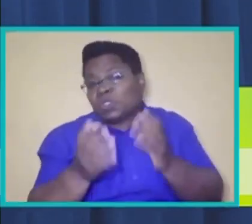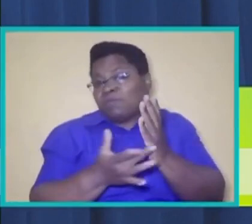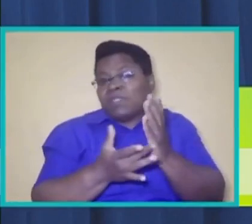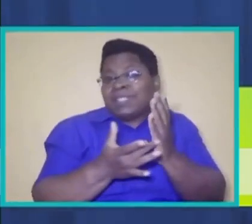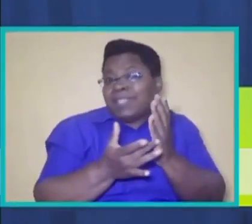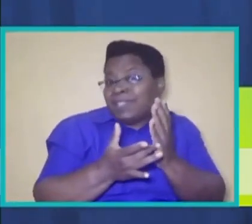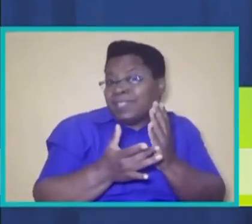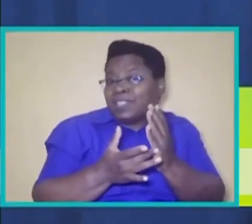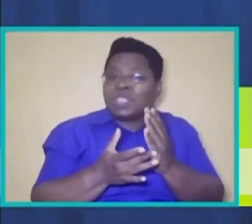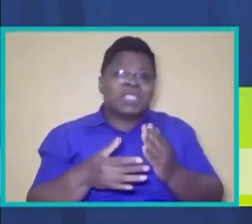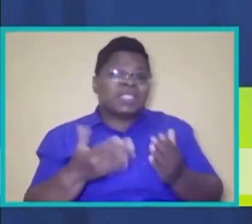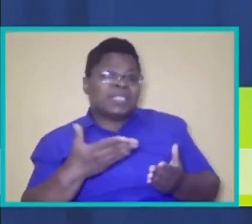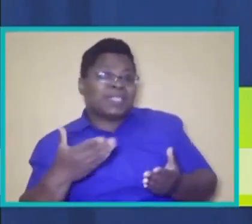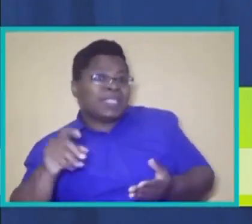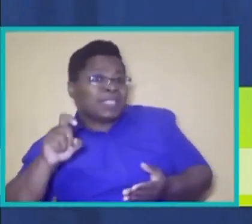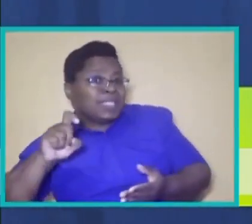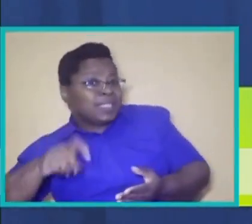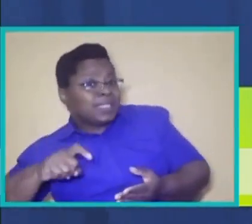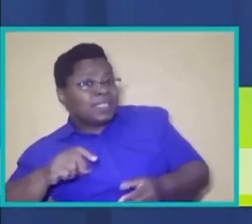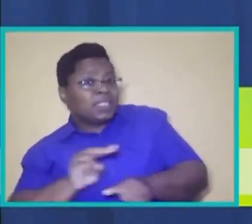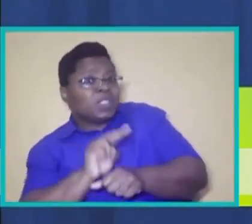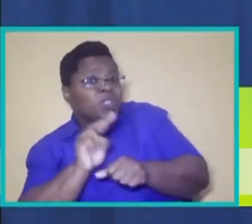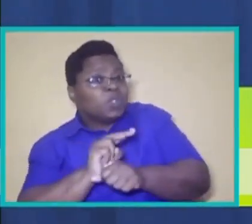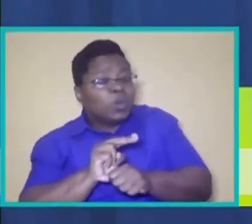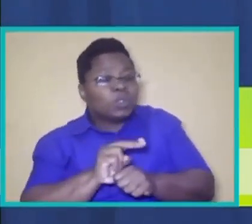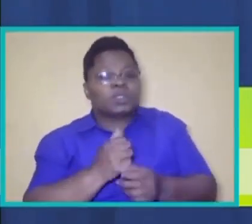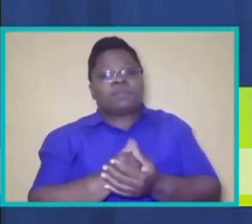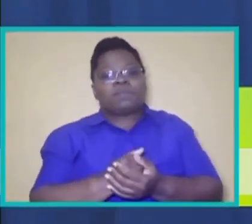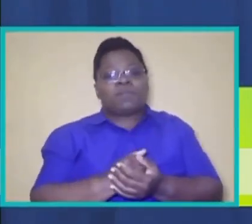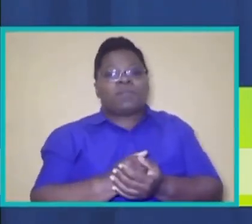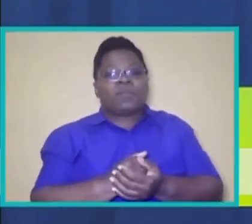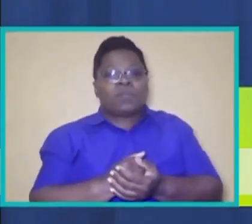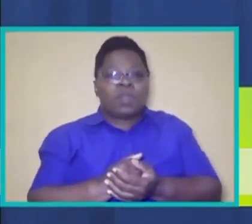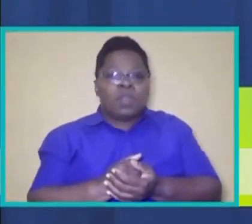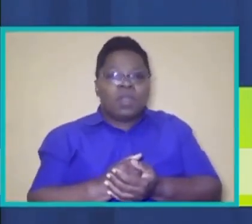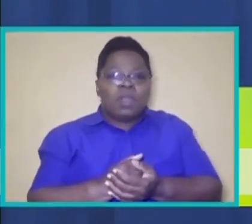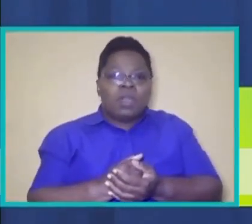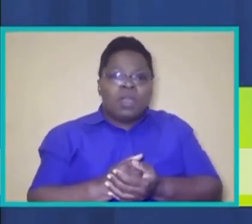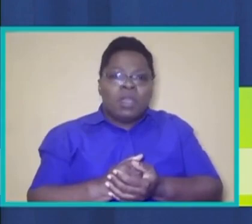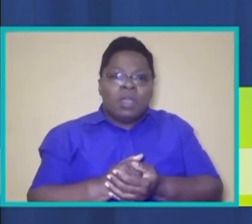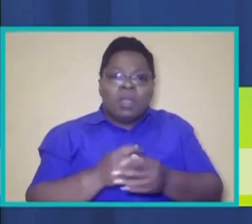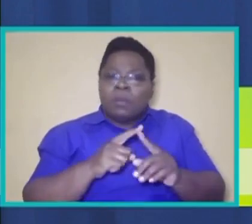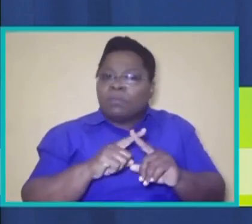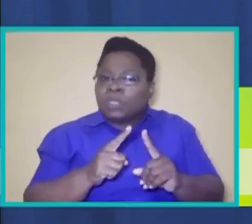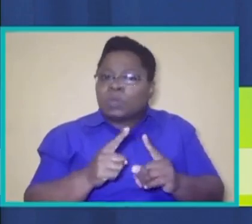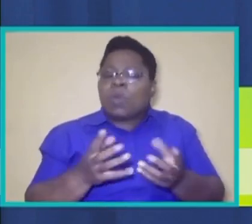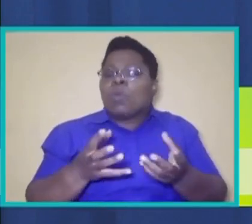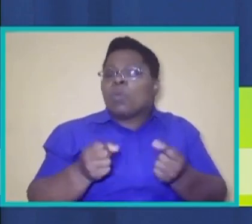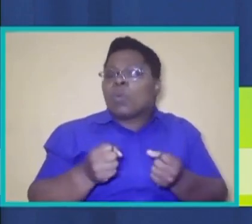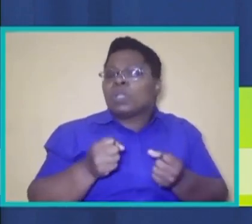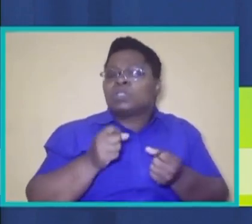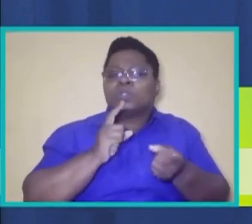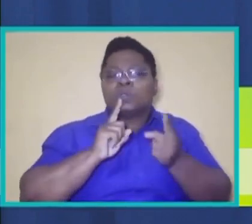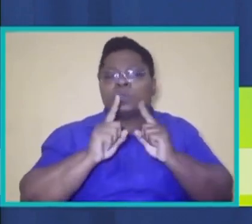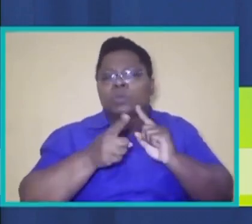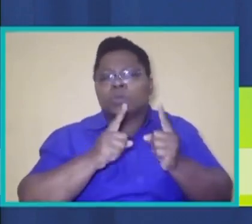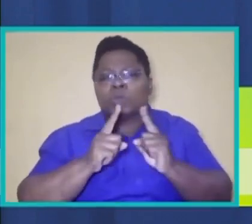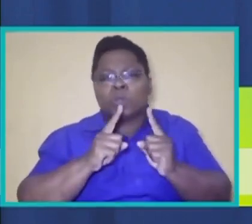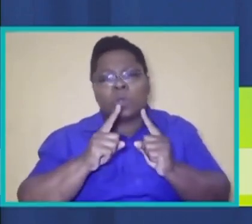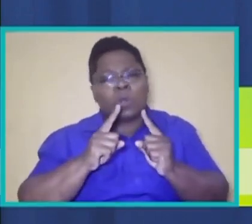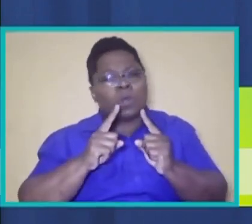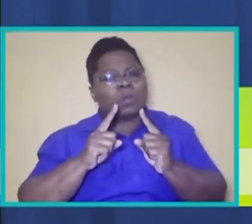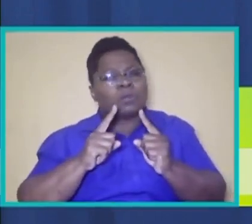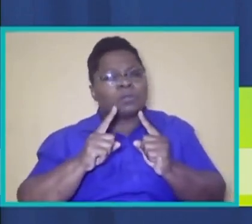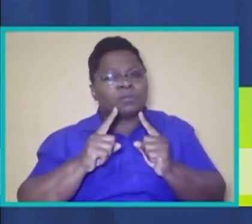to speak to supporting parents after we speak with a former curriculum officer who is calling from St.